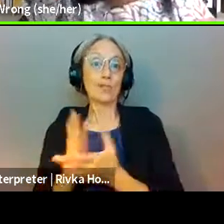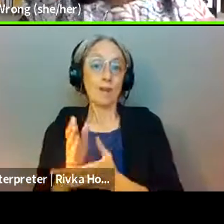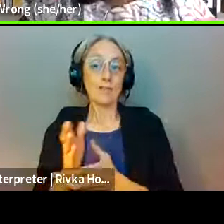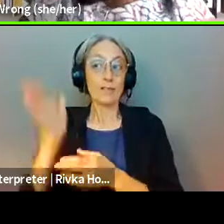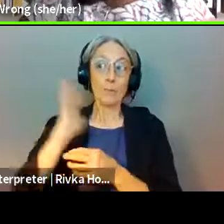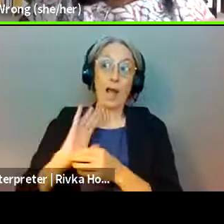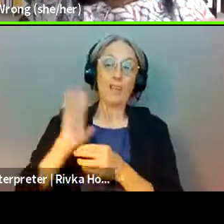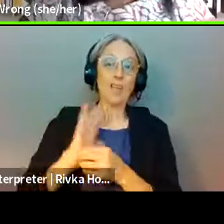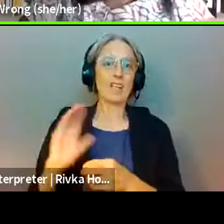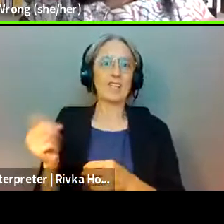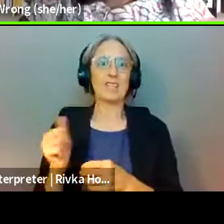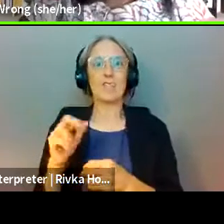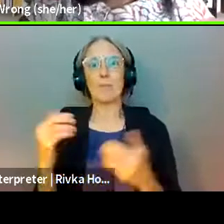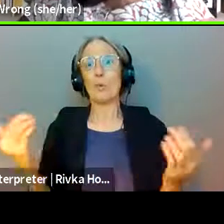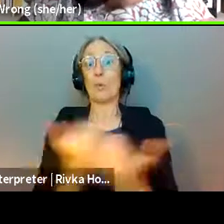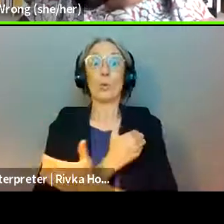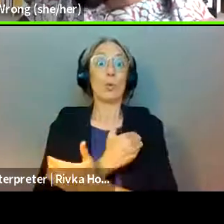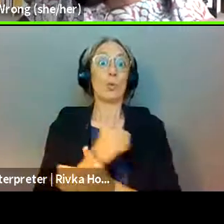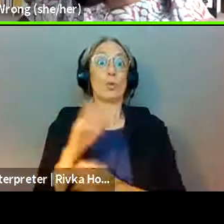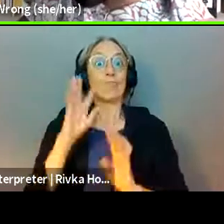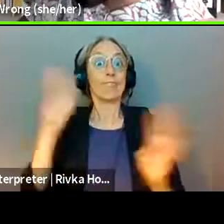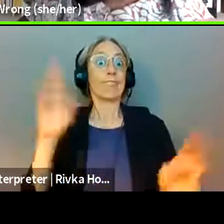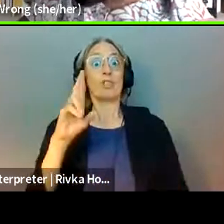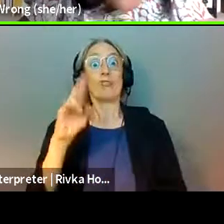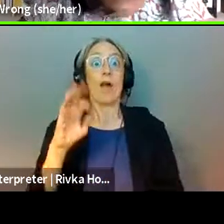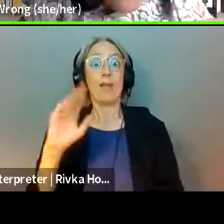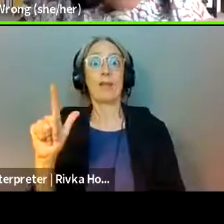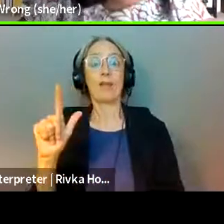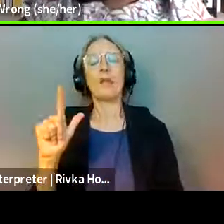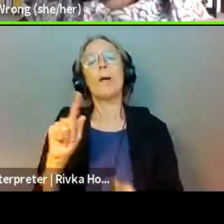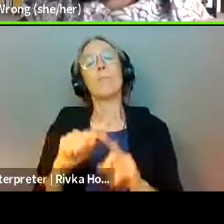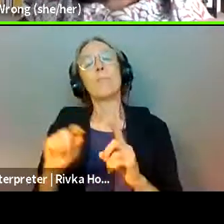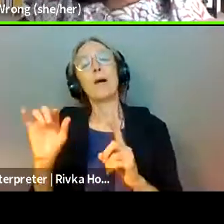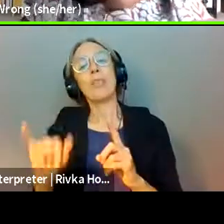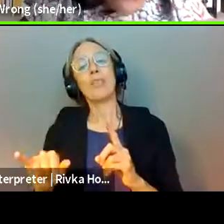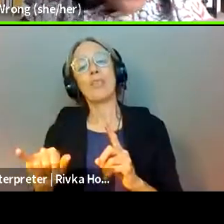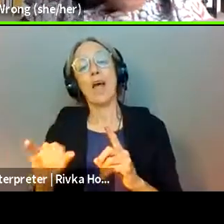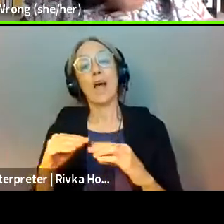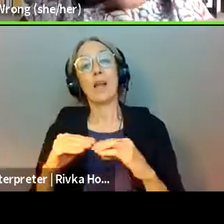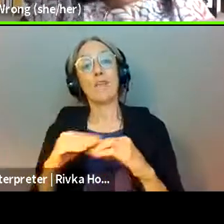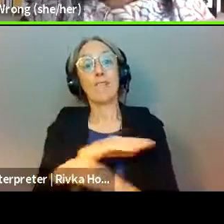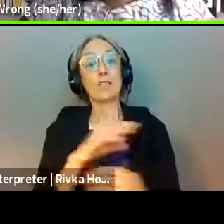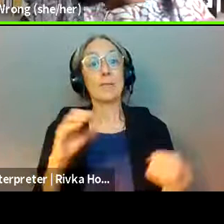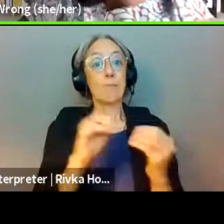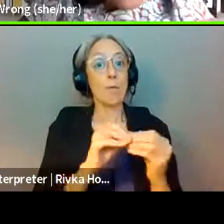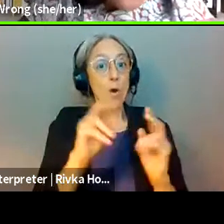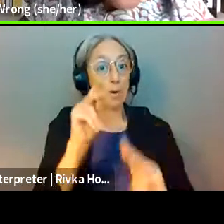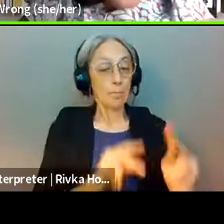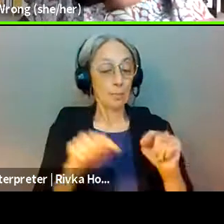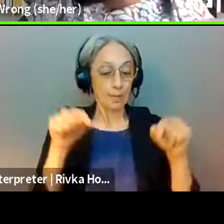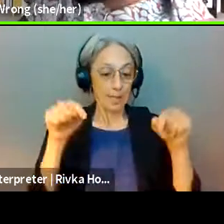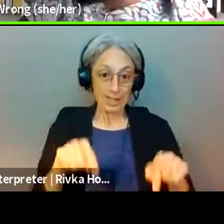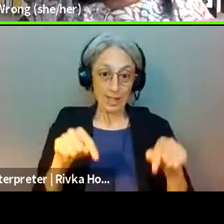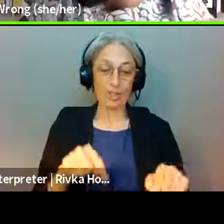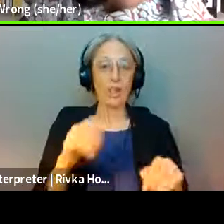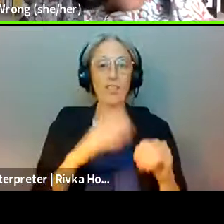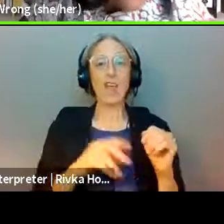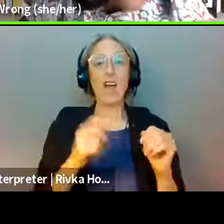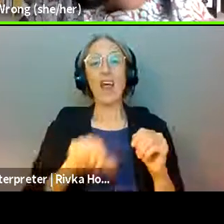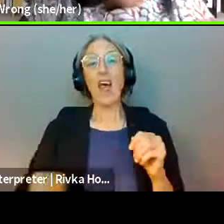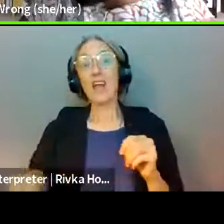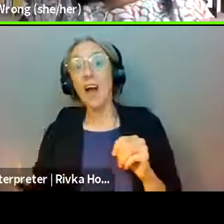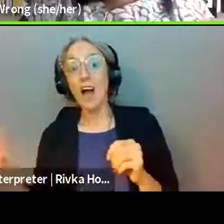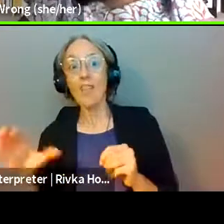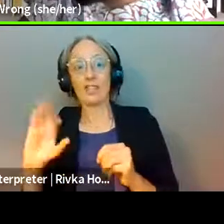time, but impacts actually more people in this country than any other civil right